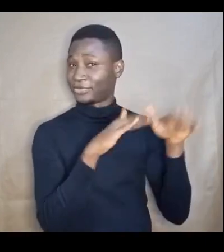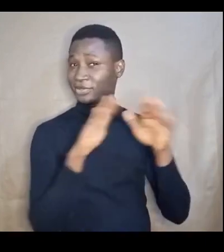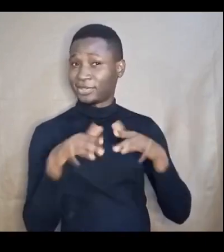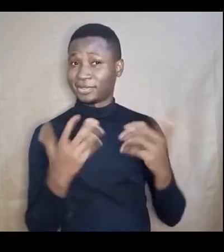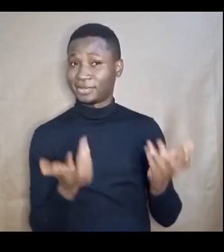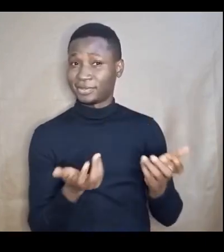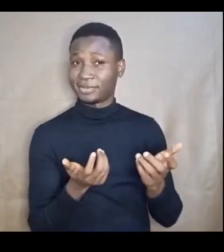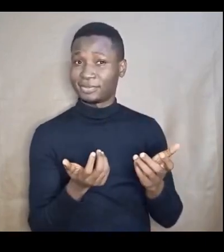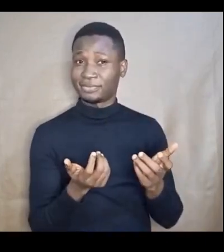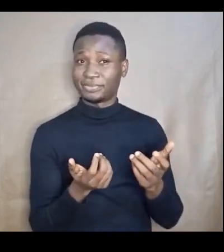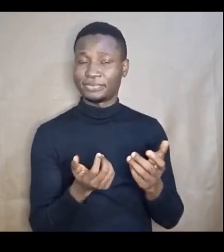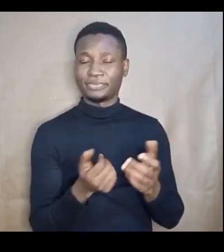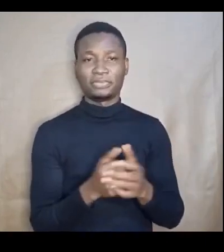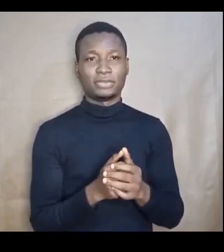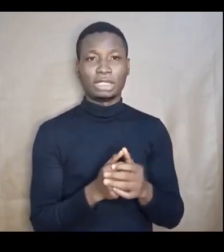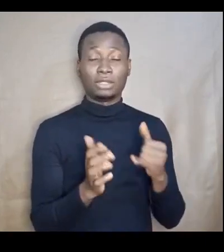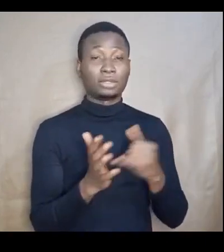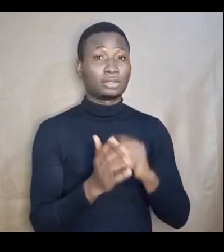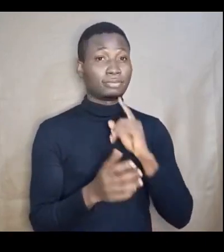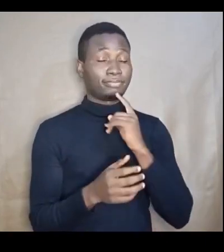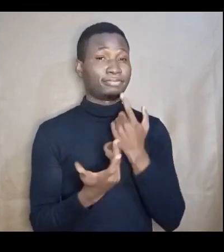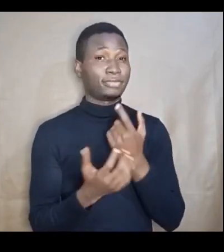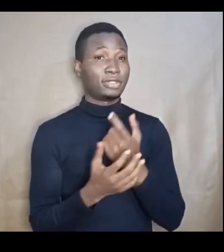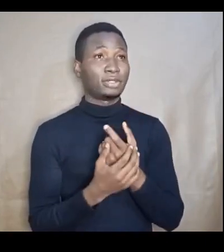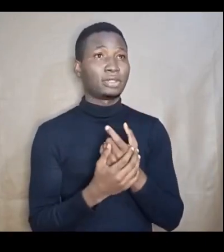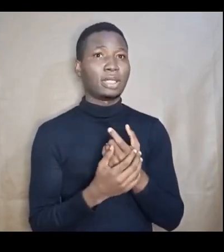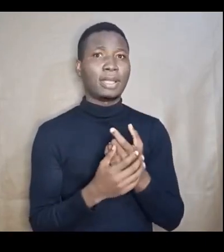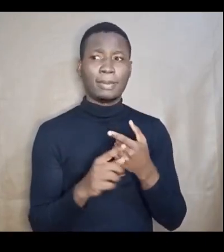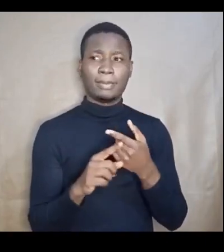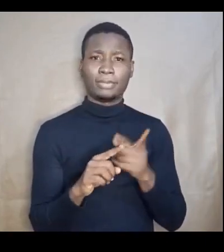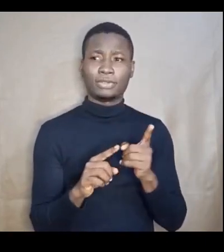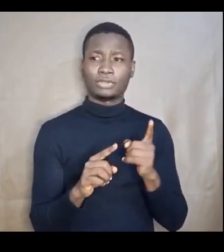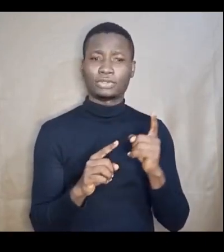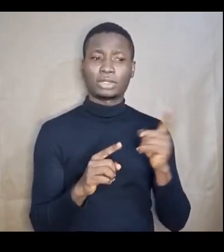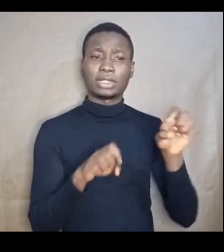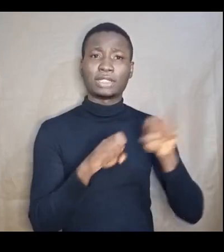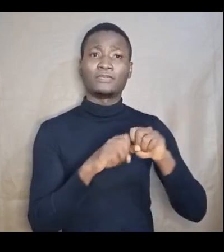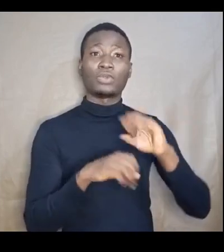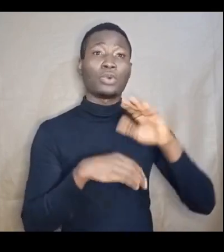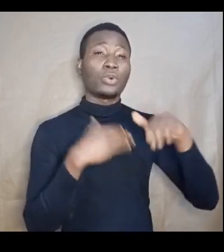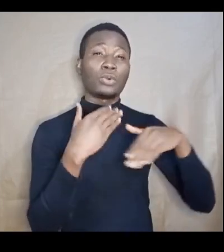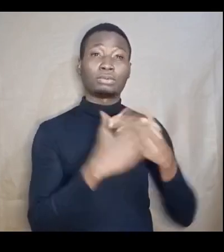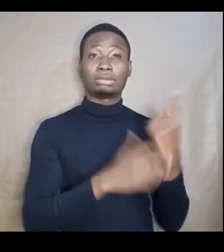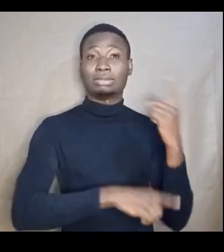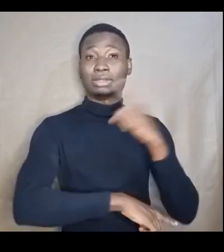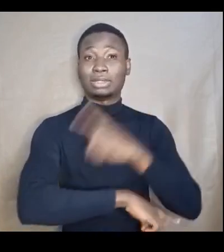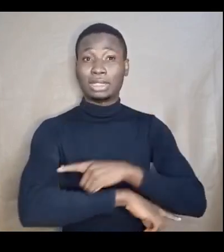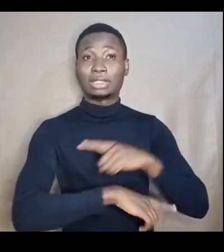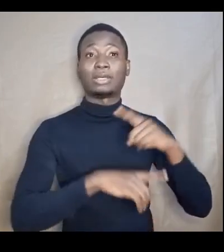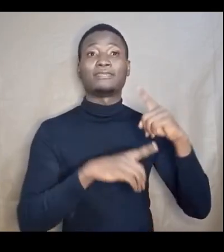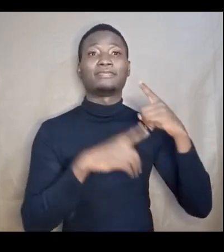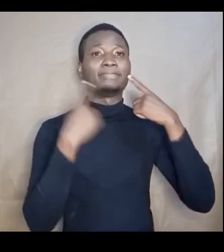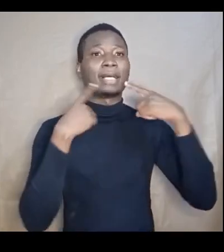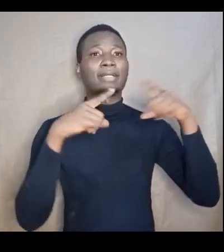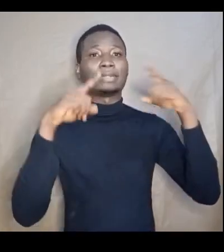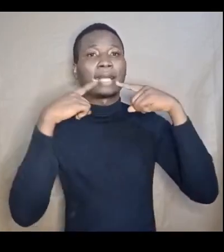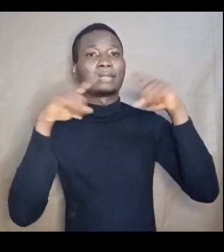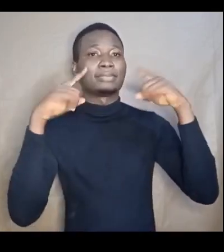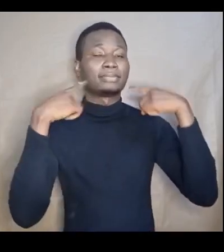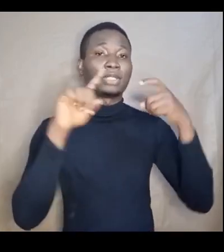So it's a full day thing. But in between there were like 10 days of public announcements by the